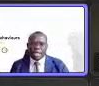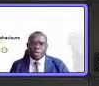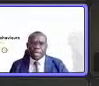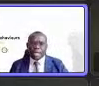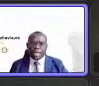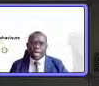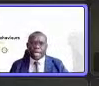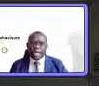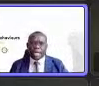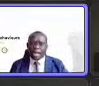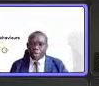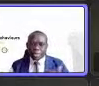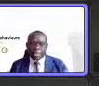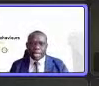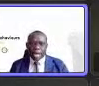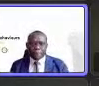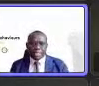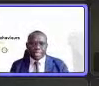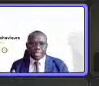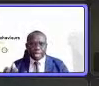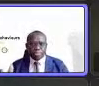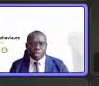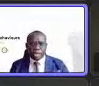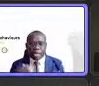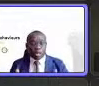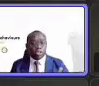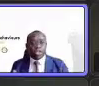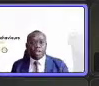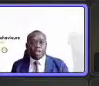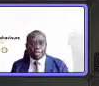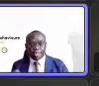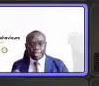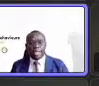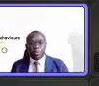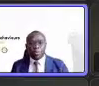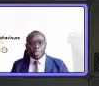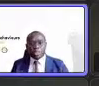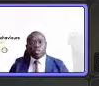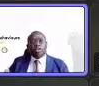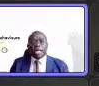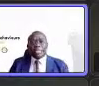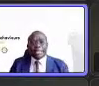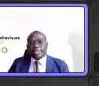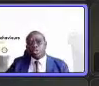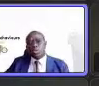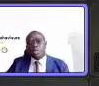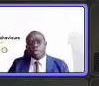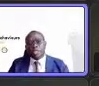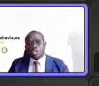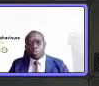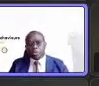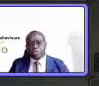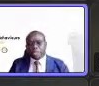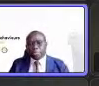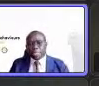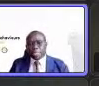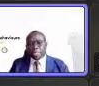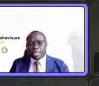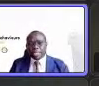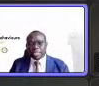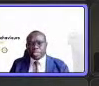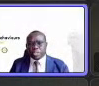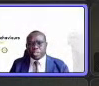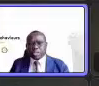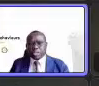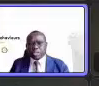Kenya, where a lot happens in terms, and a lot of actually affected, which also has led to issues of